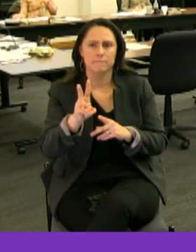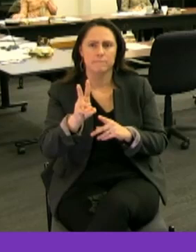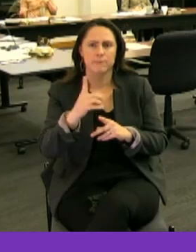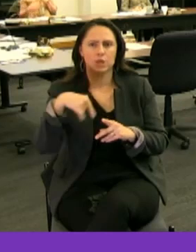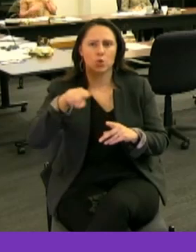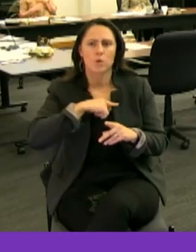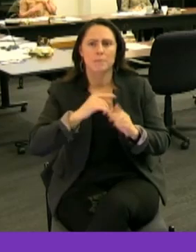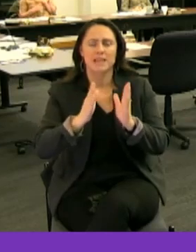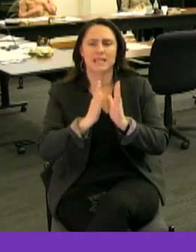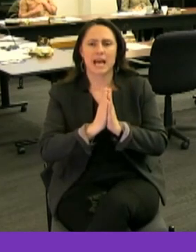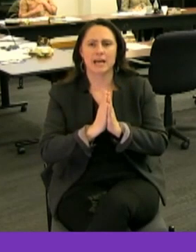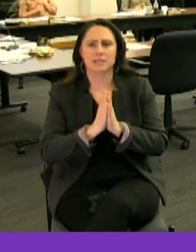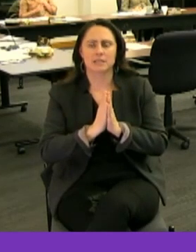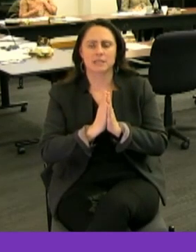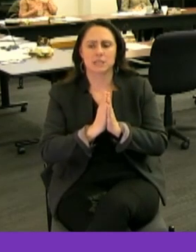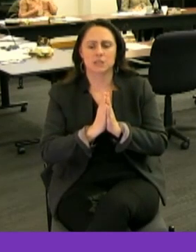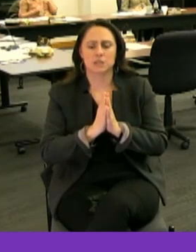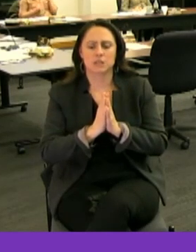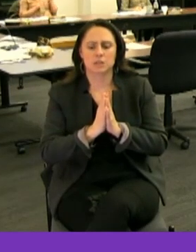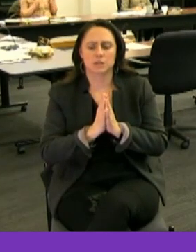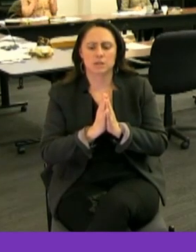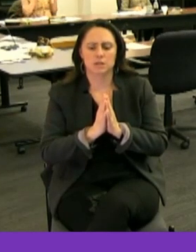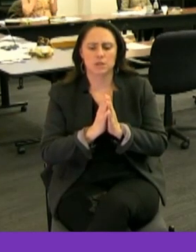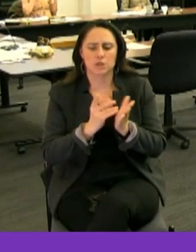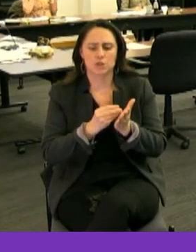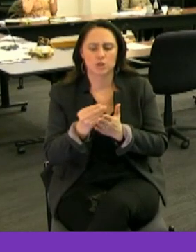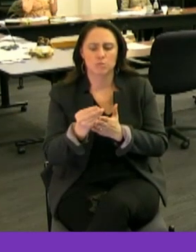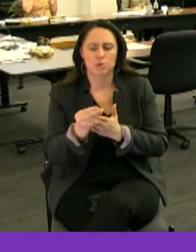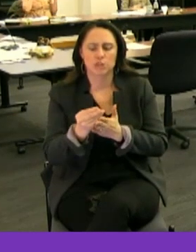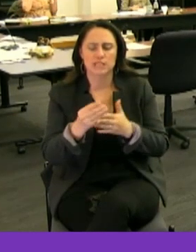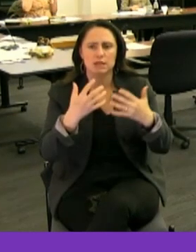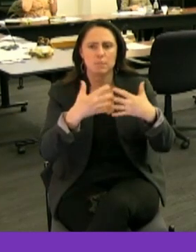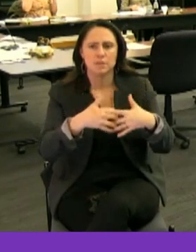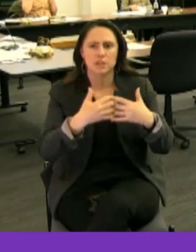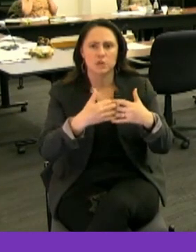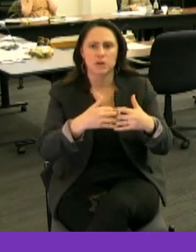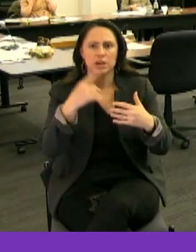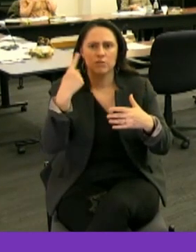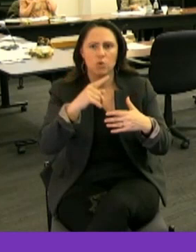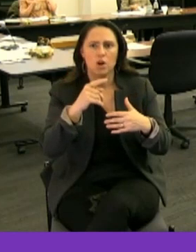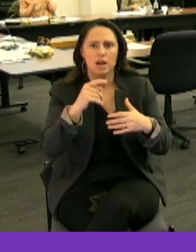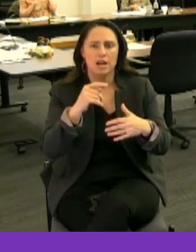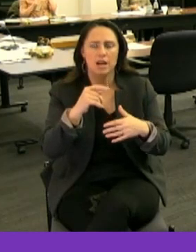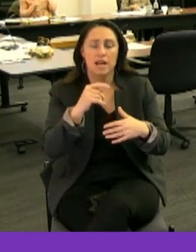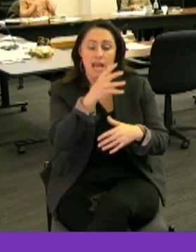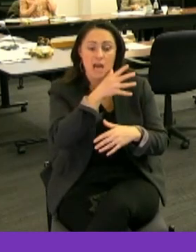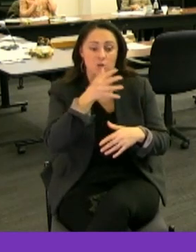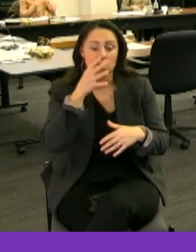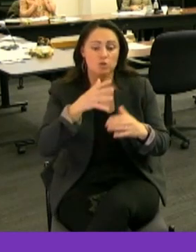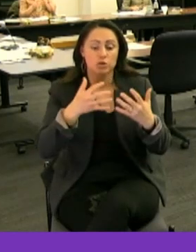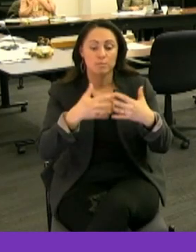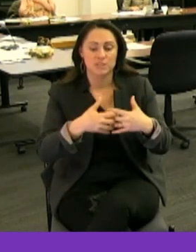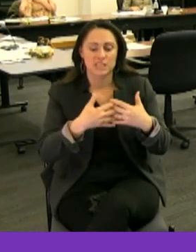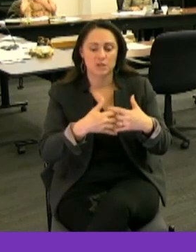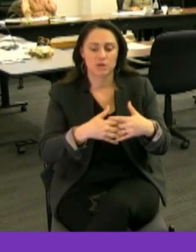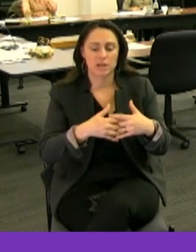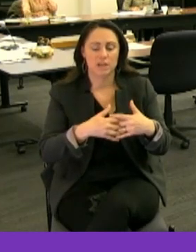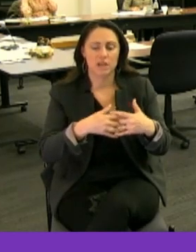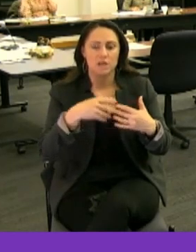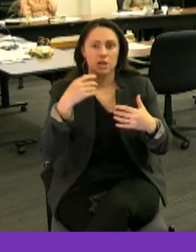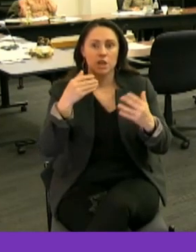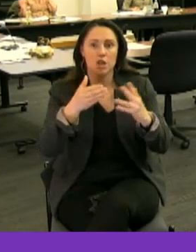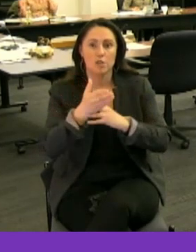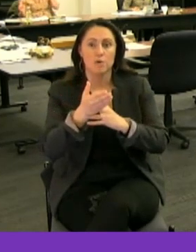we're being asked to purchase machinery for agricultural machinery, 2